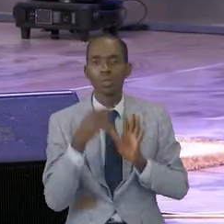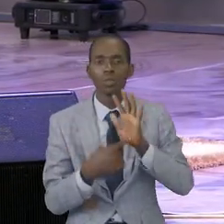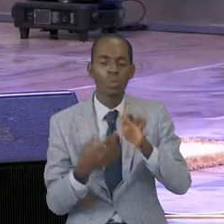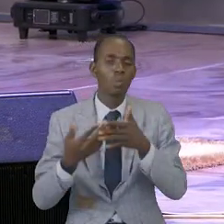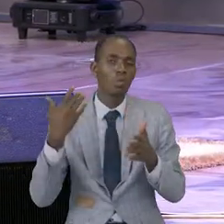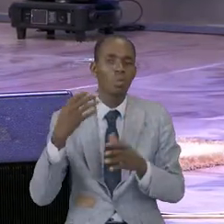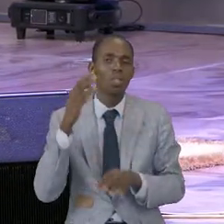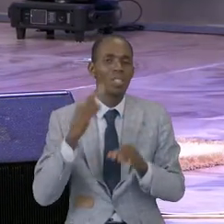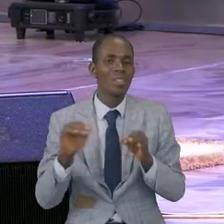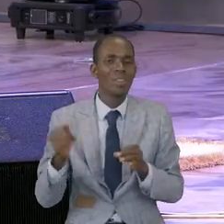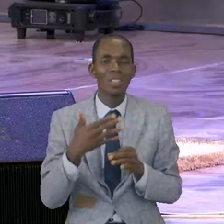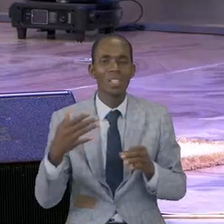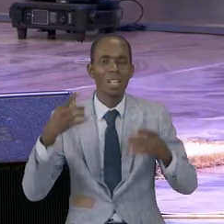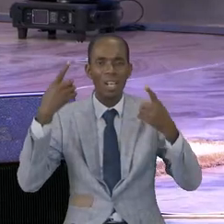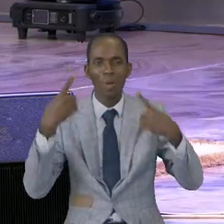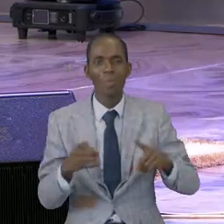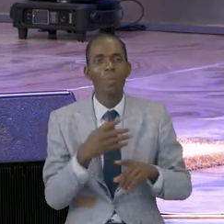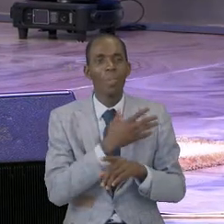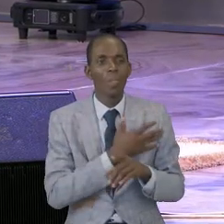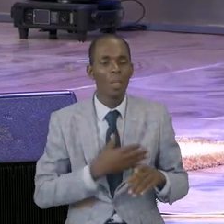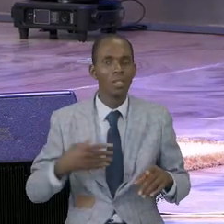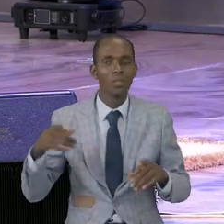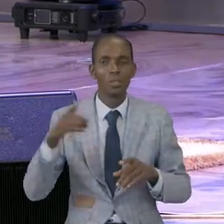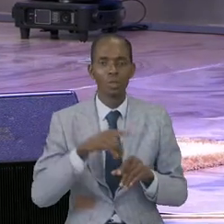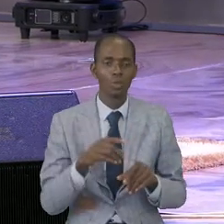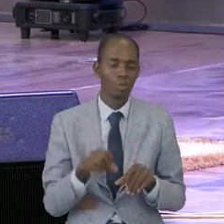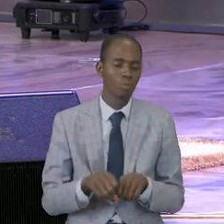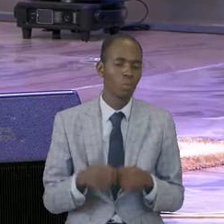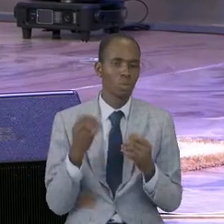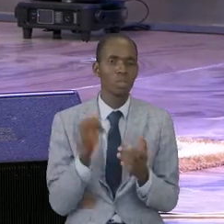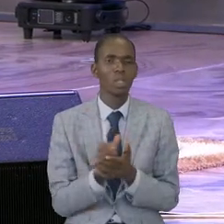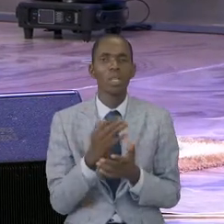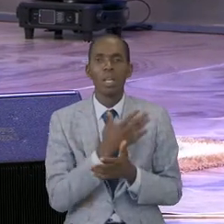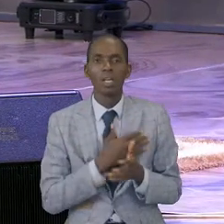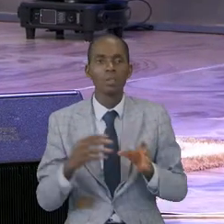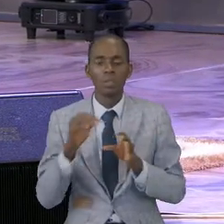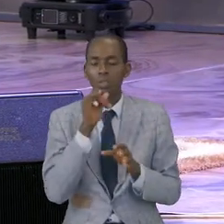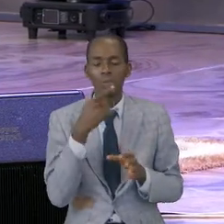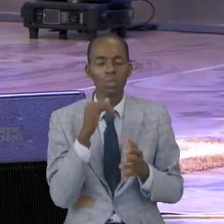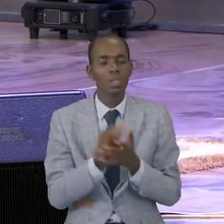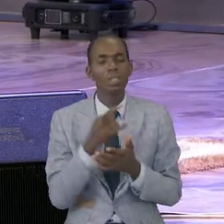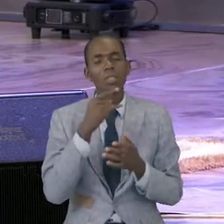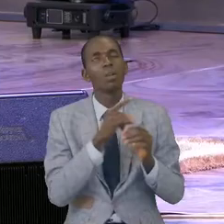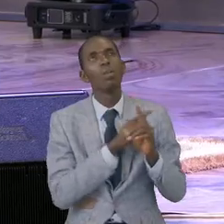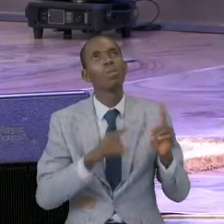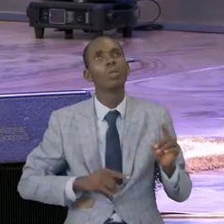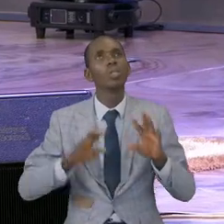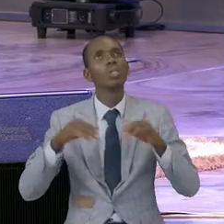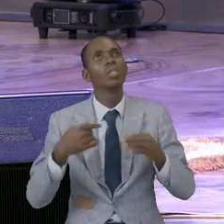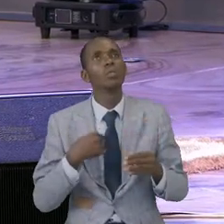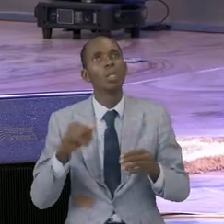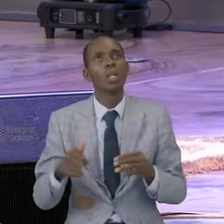If anything happens and then you broke that and you didn't do that, you say, Lord, give me another chance.